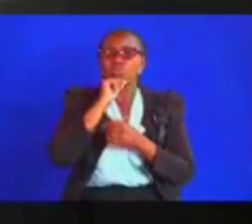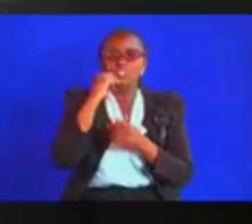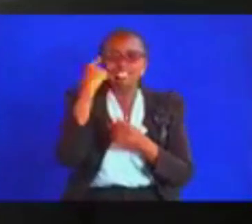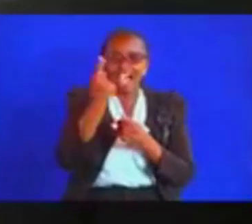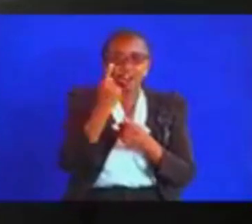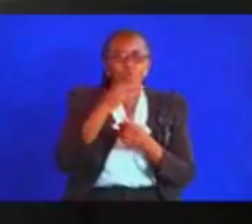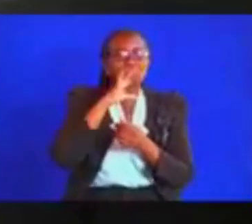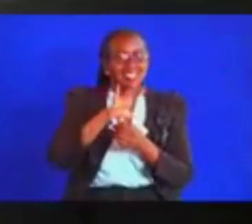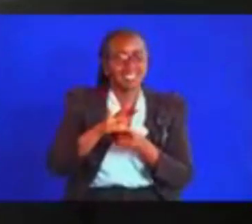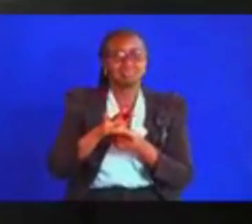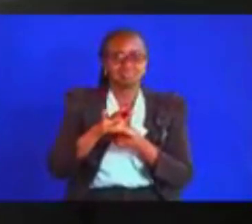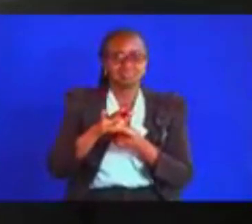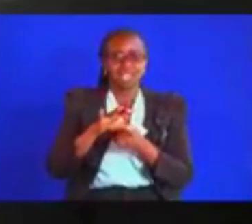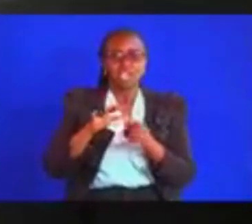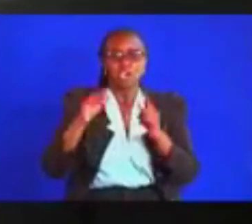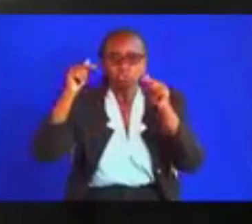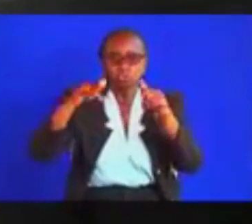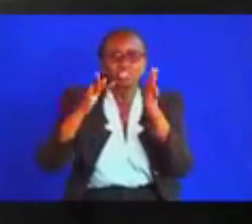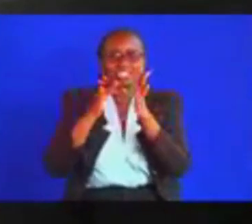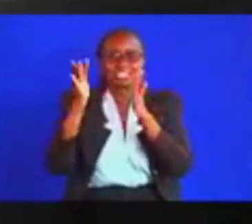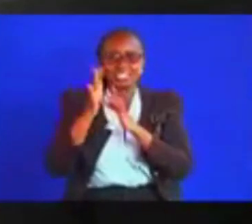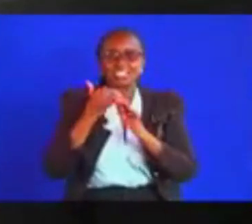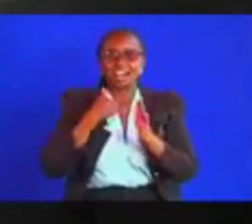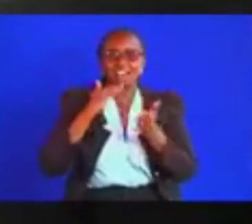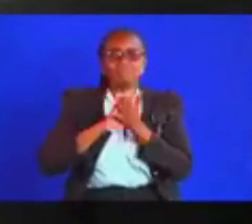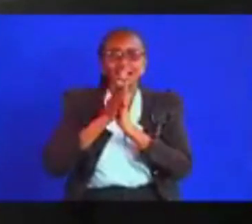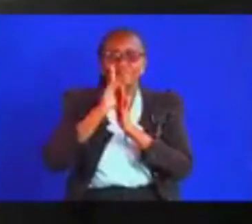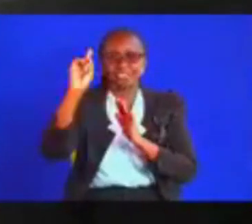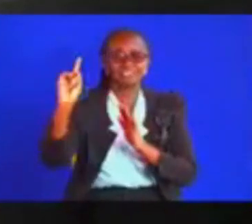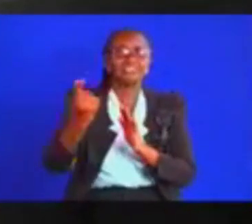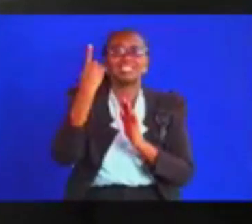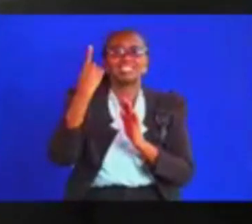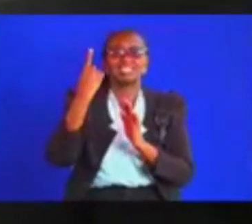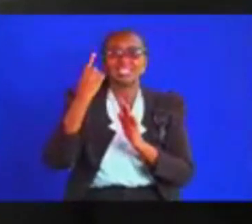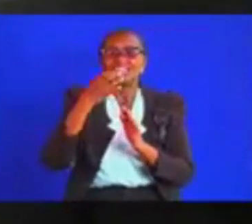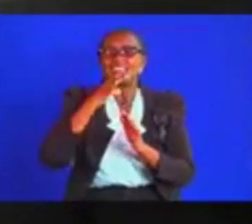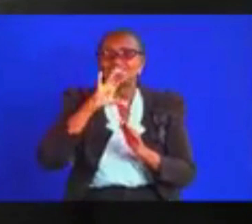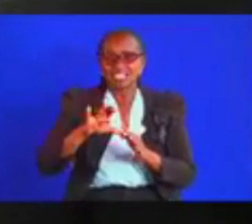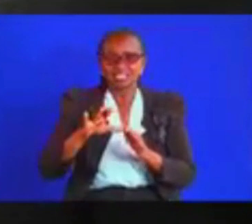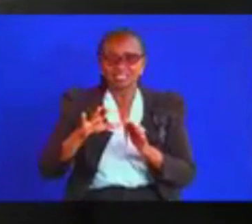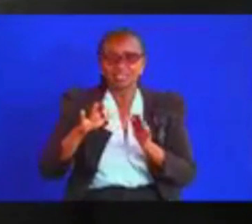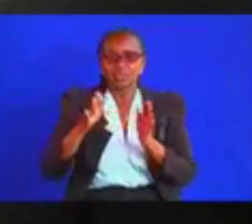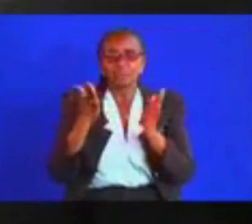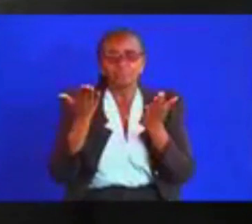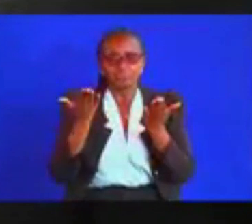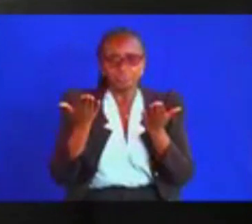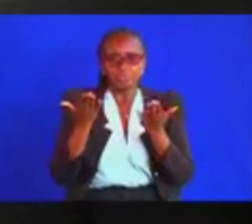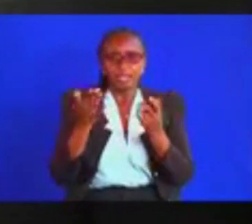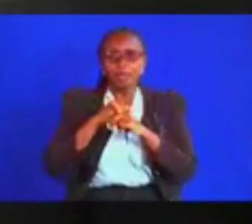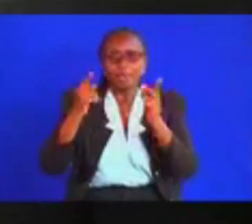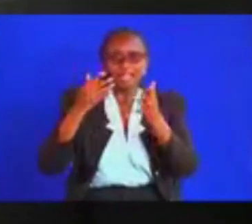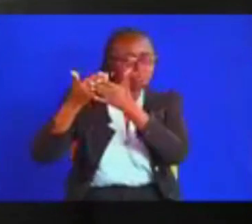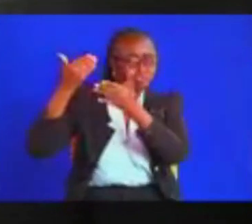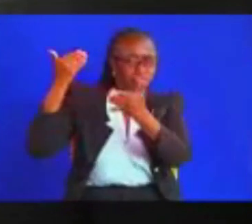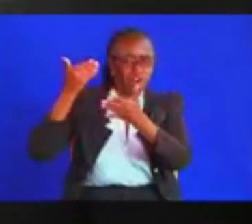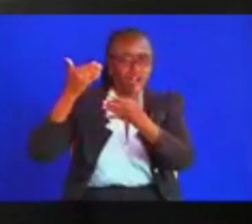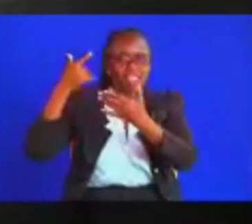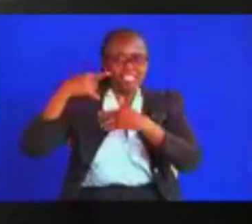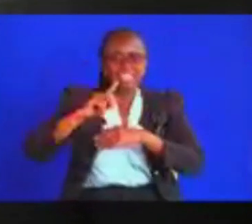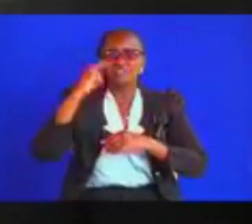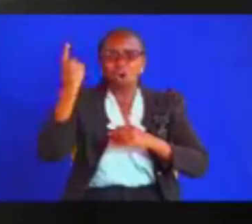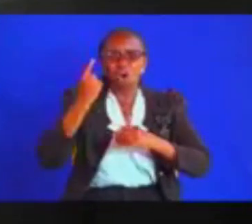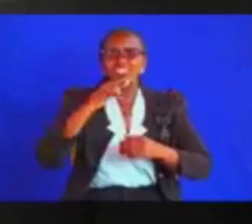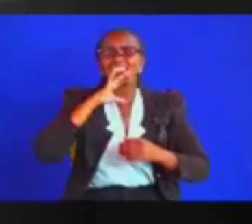only begotten son. Today Jesus has become the first begotten of we the brethren. But at the time, he was his